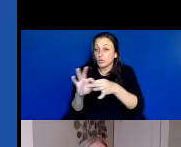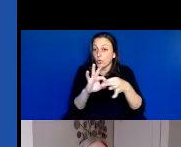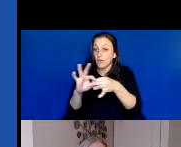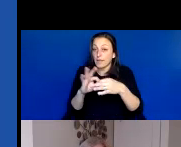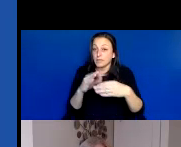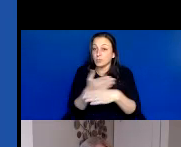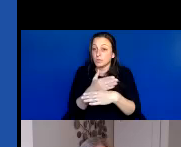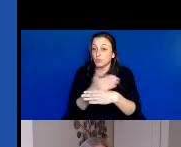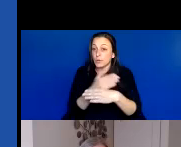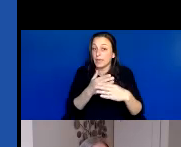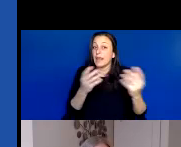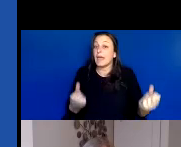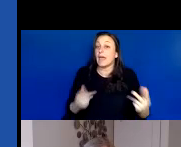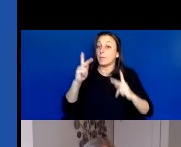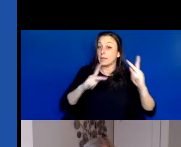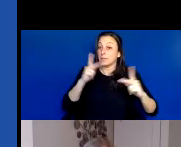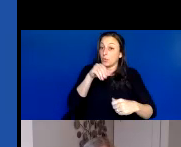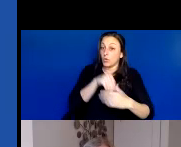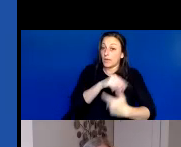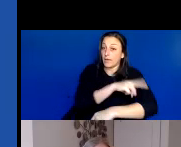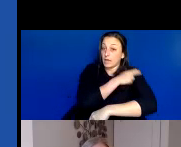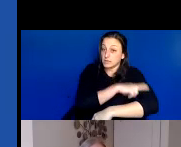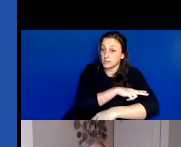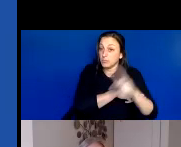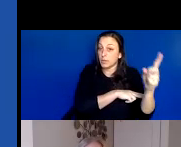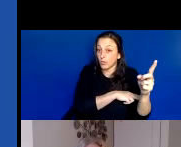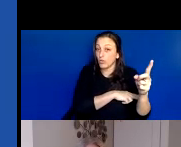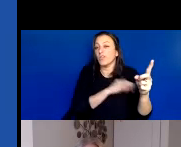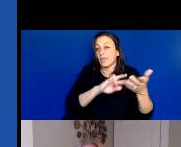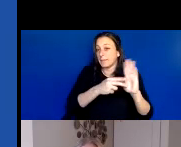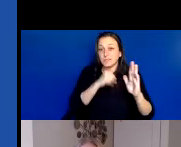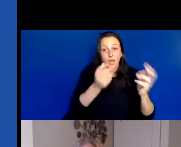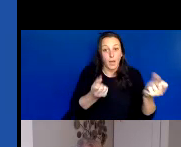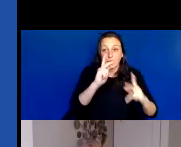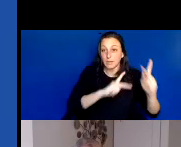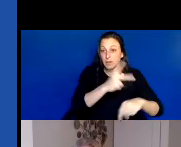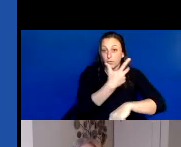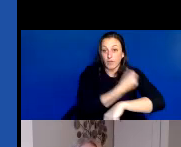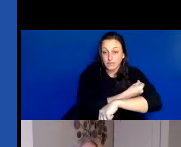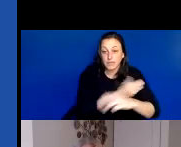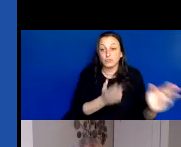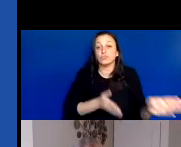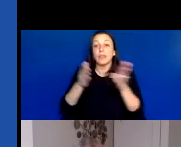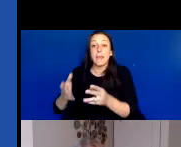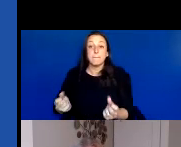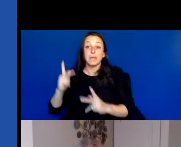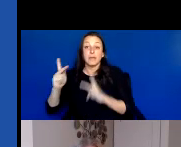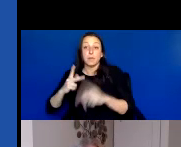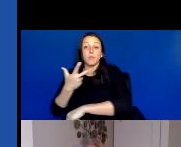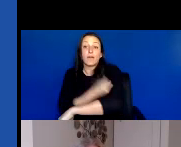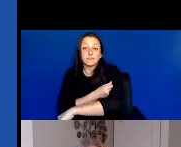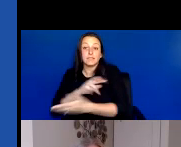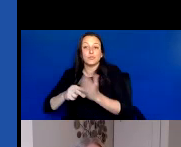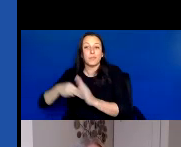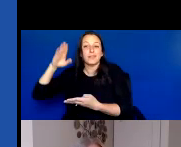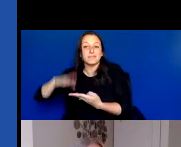high hospitalization rates and low vaccination rates, and then high vaccination rates and low hospitalization rates. So you'll